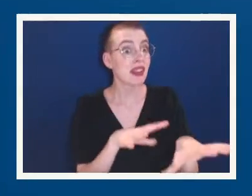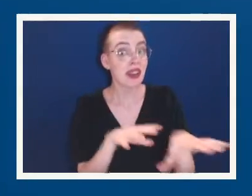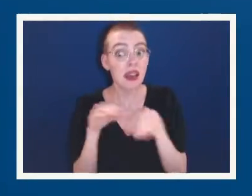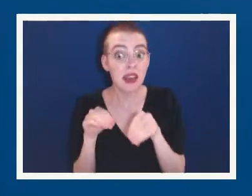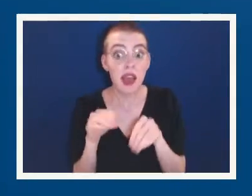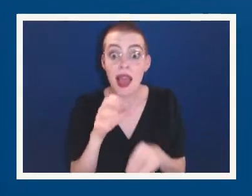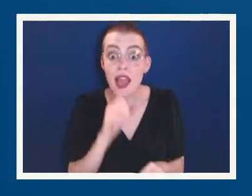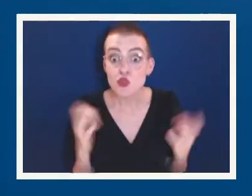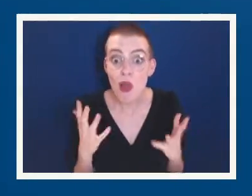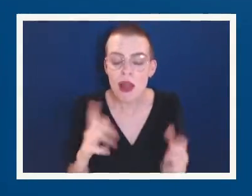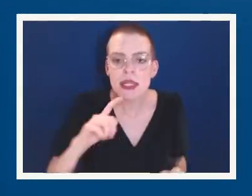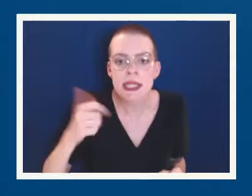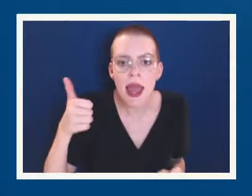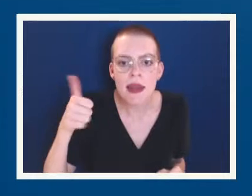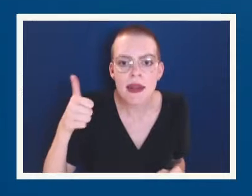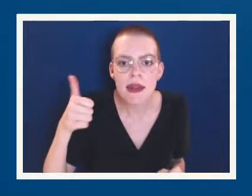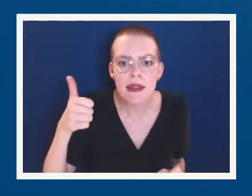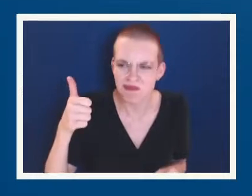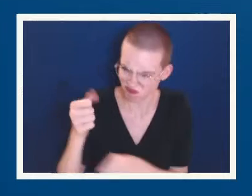old.